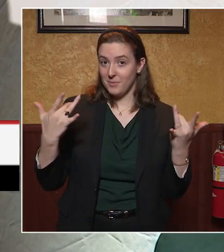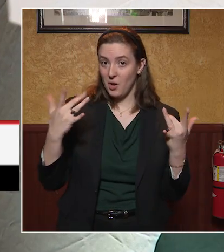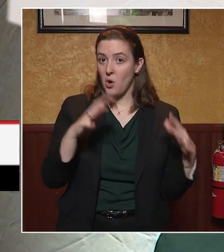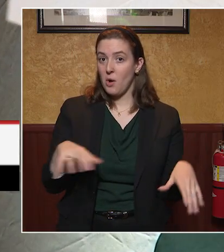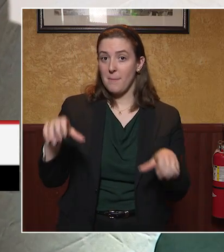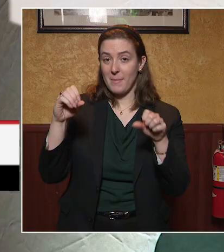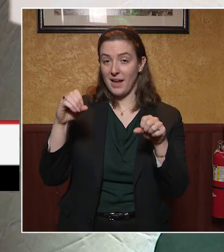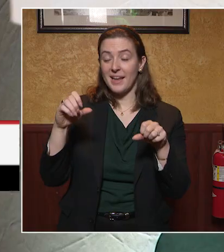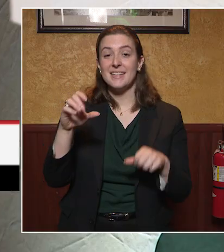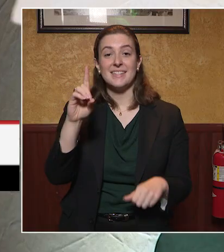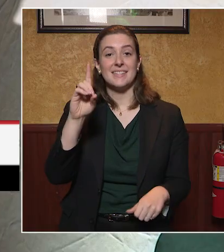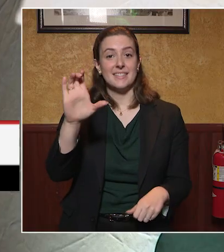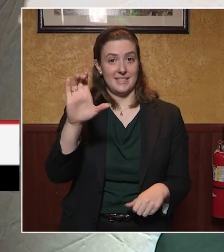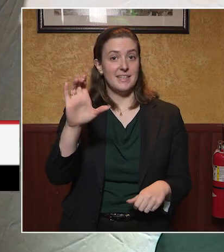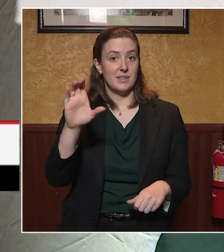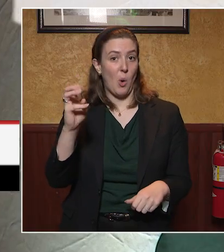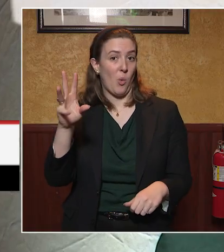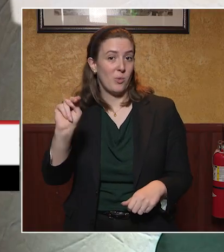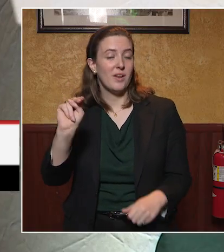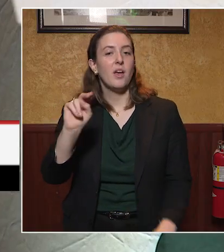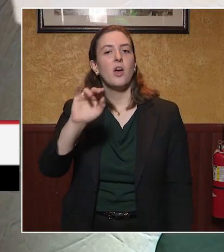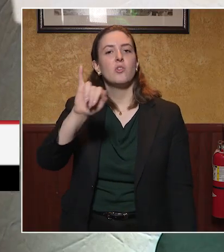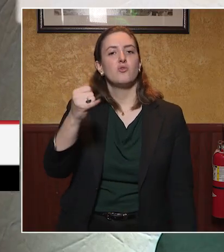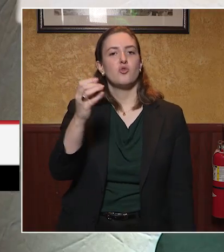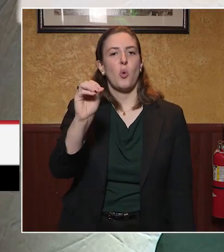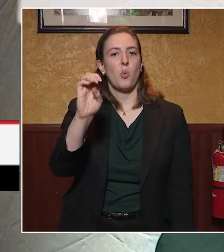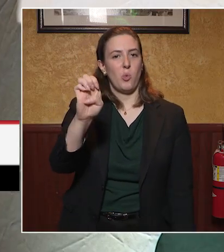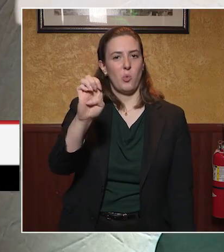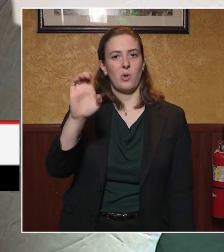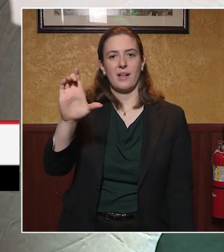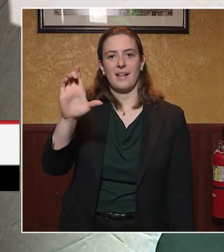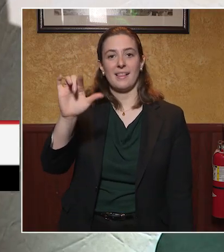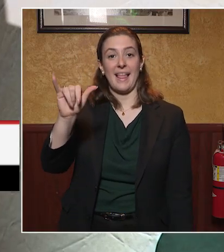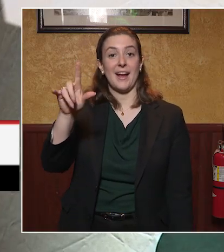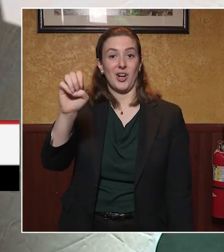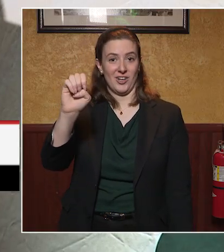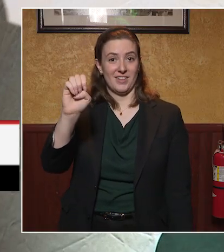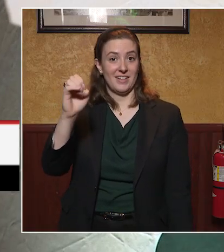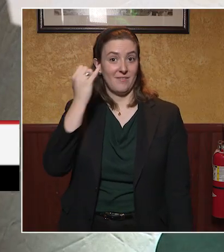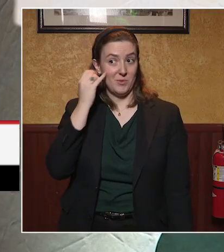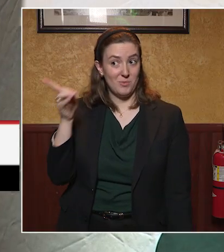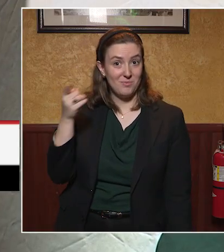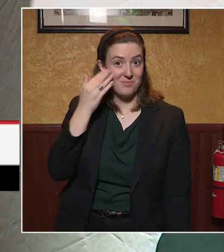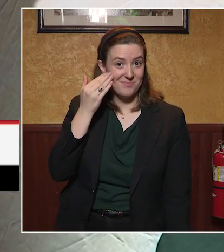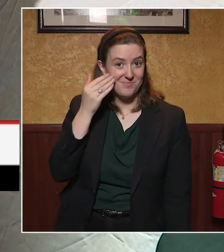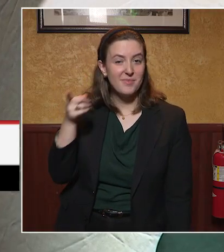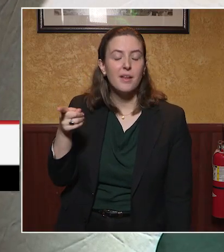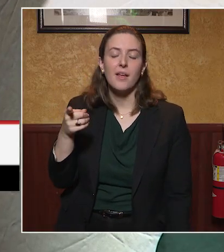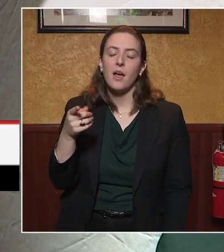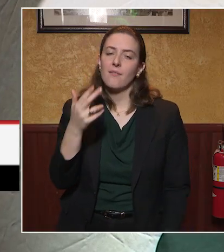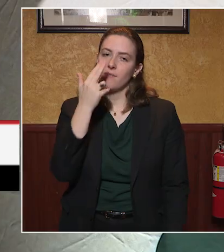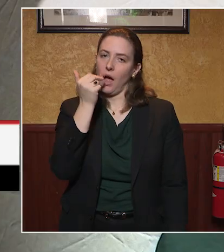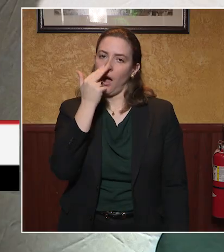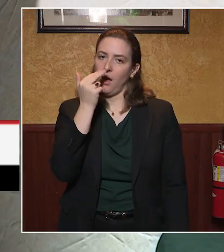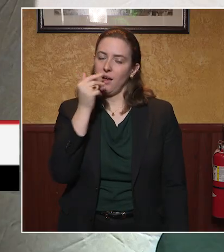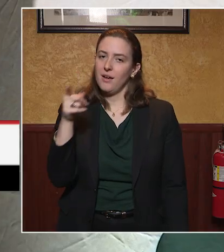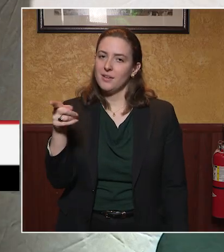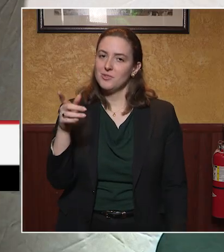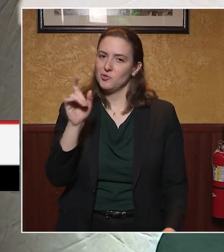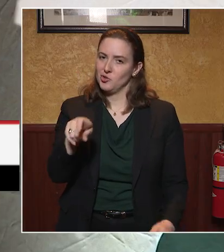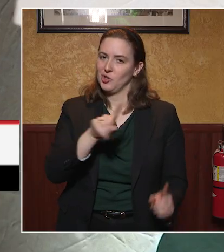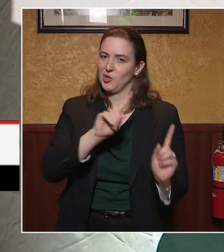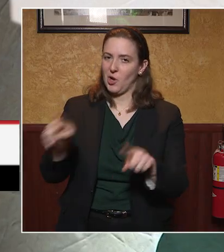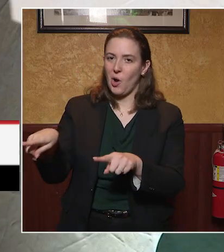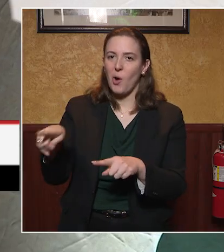Claire. And if you know Joe Claire, it's going to be a good time and a lot of laughs. So make sure you do not miss that on Friday, November 21st. And there will